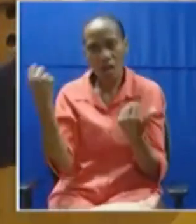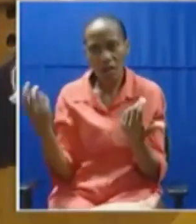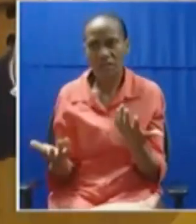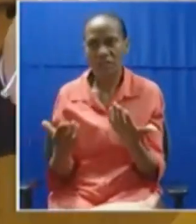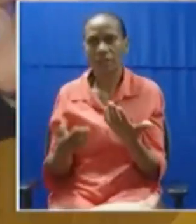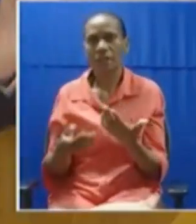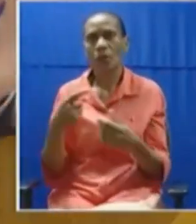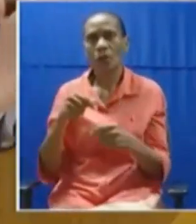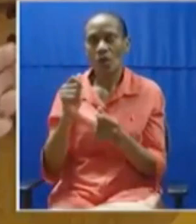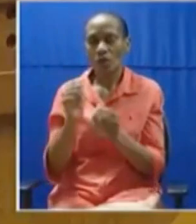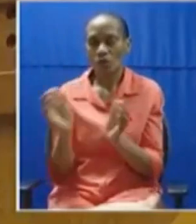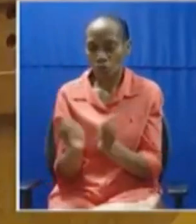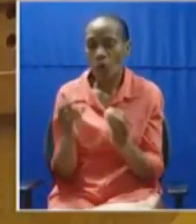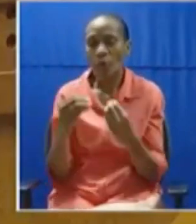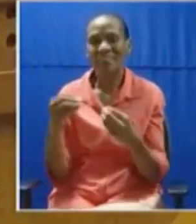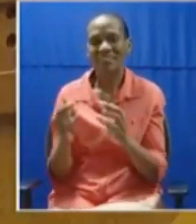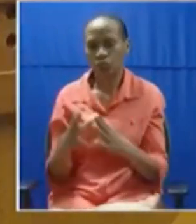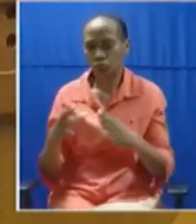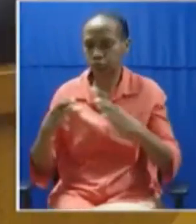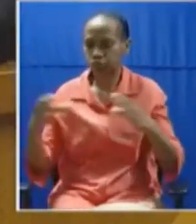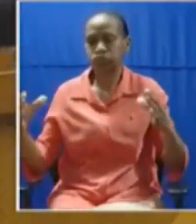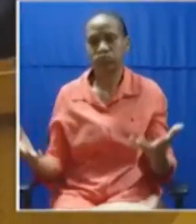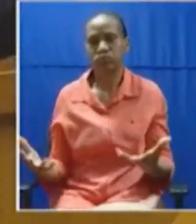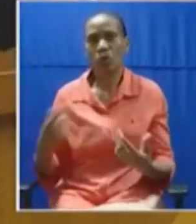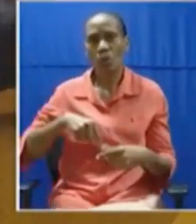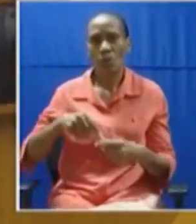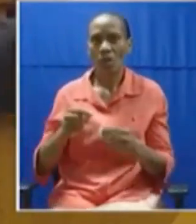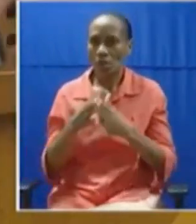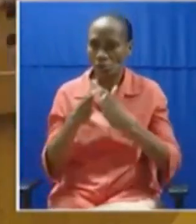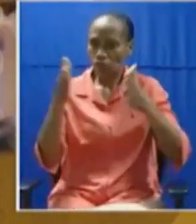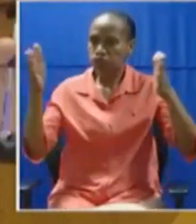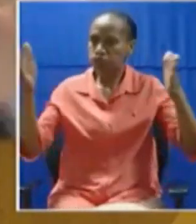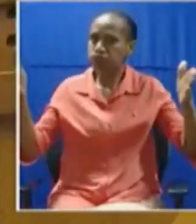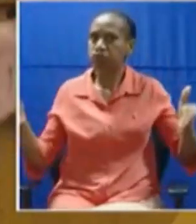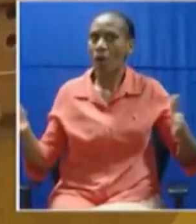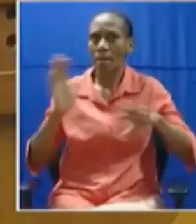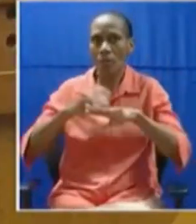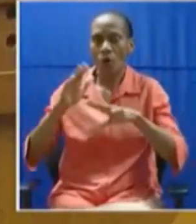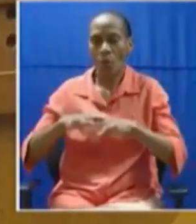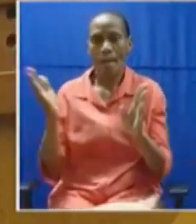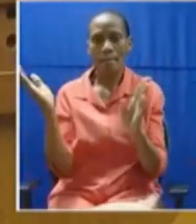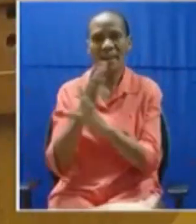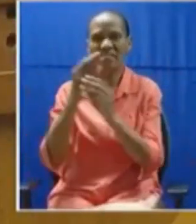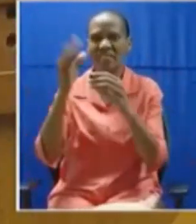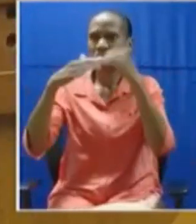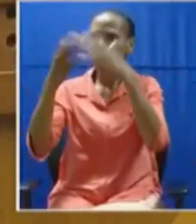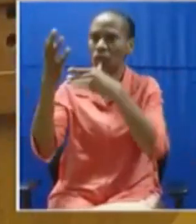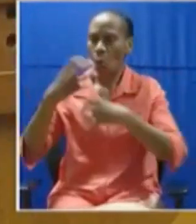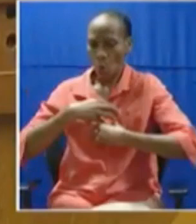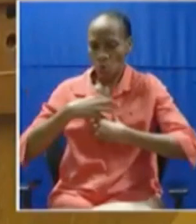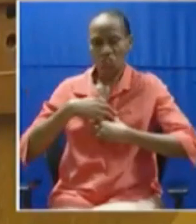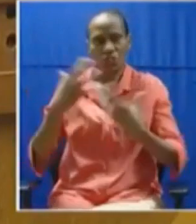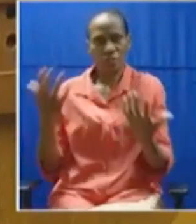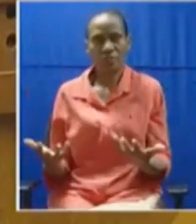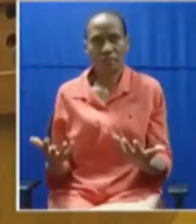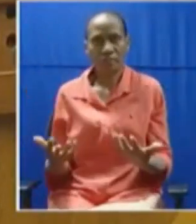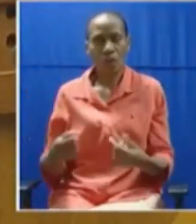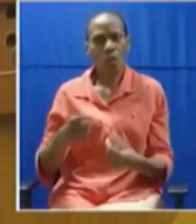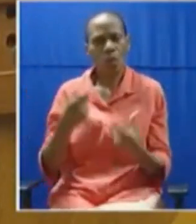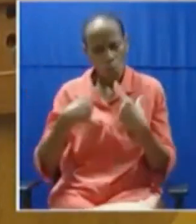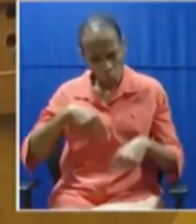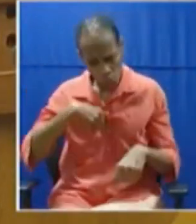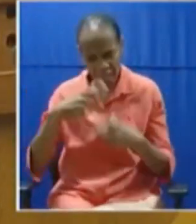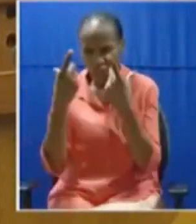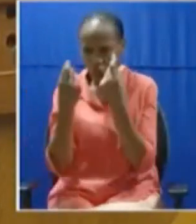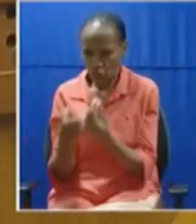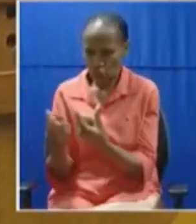free small business to thrive. We spread broadly the ownership of private property. And we do this because